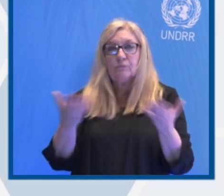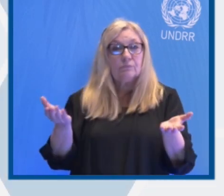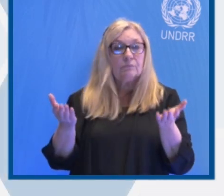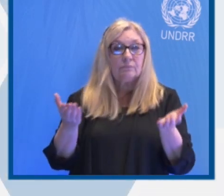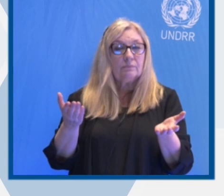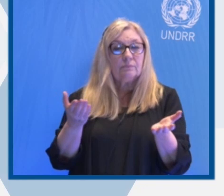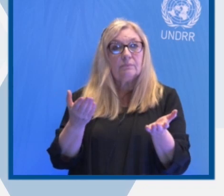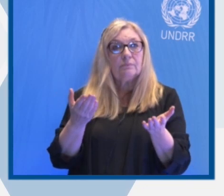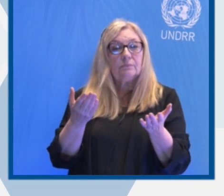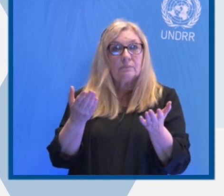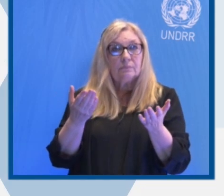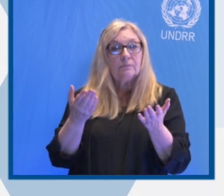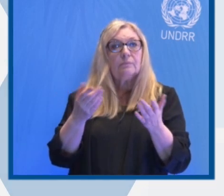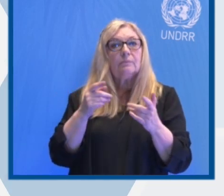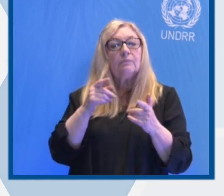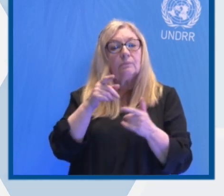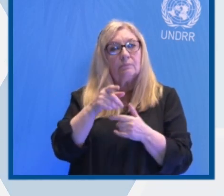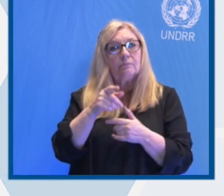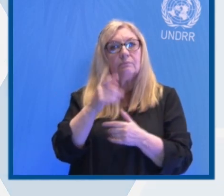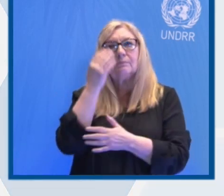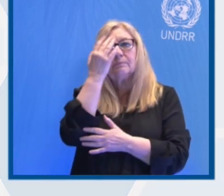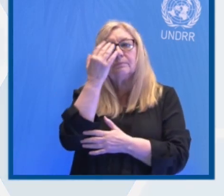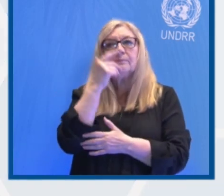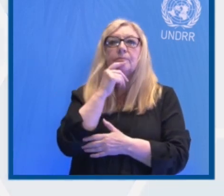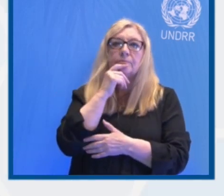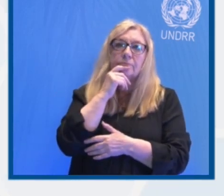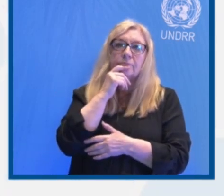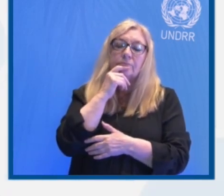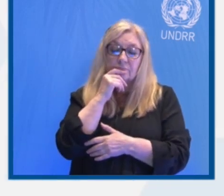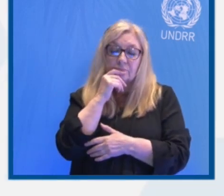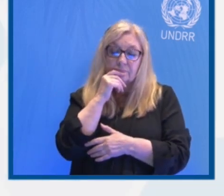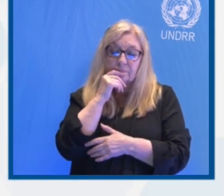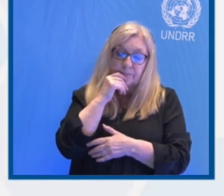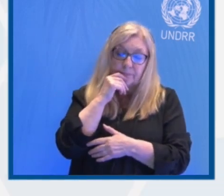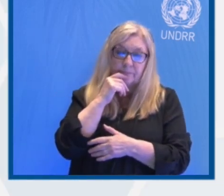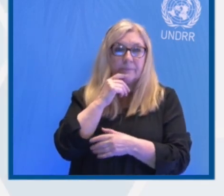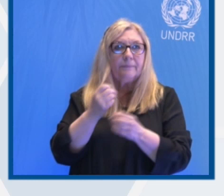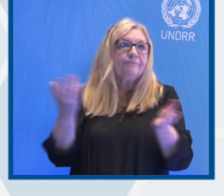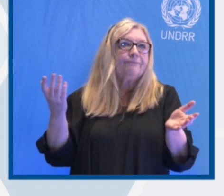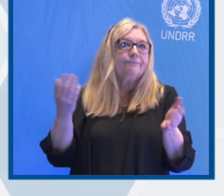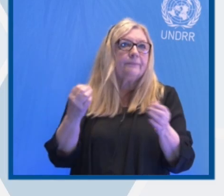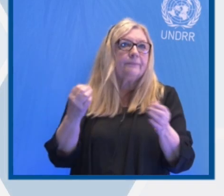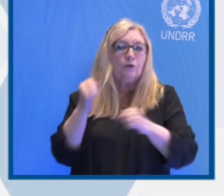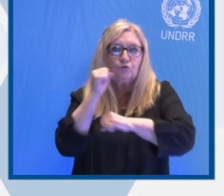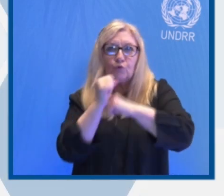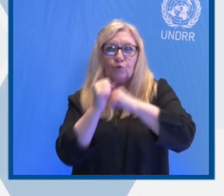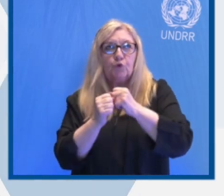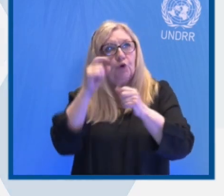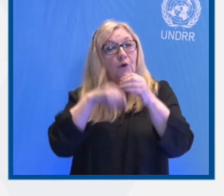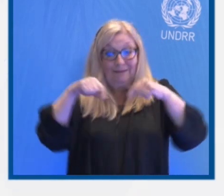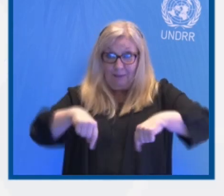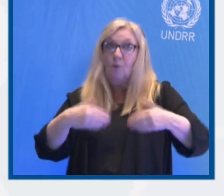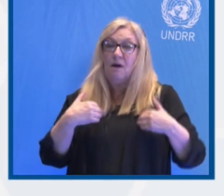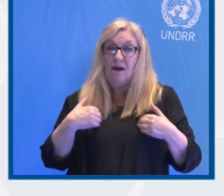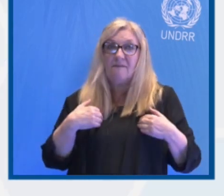correlated. And so, when you think about a sunset industry, when you think about a piece of infrastructure that won't be needed in the future